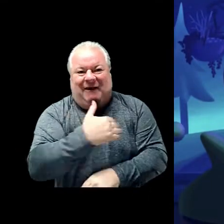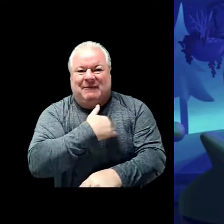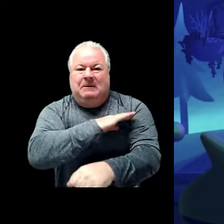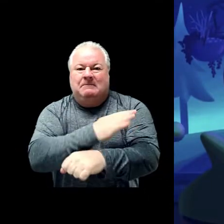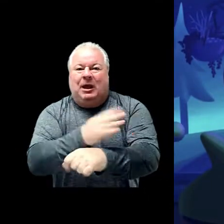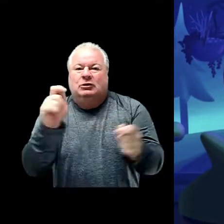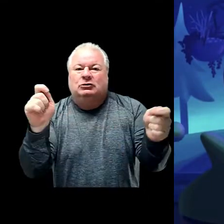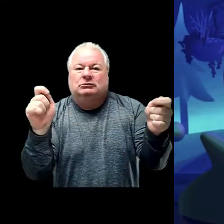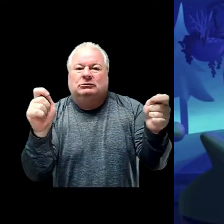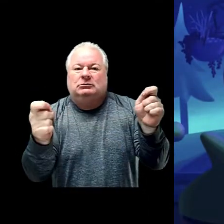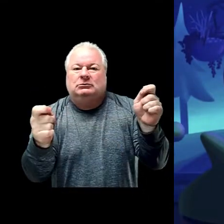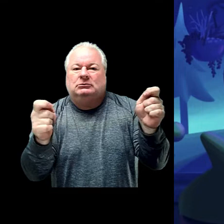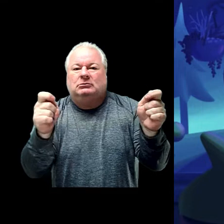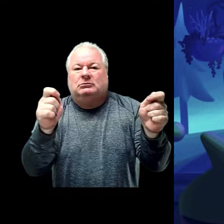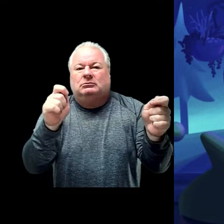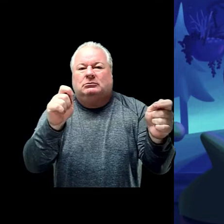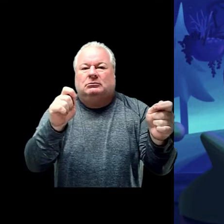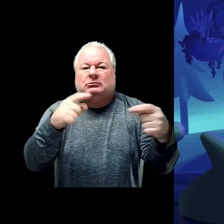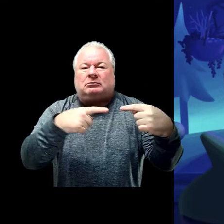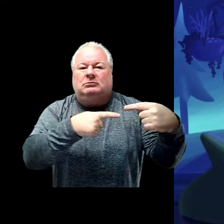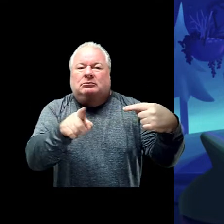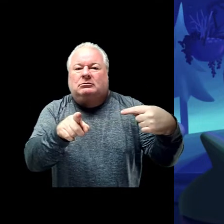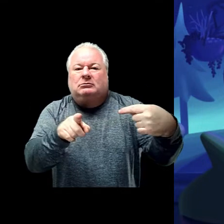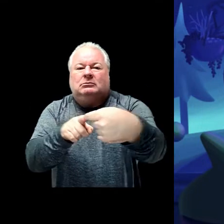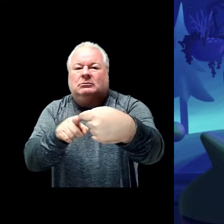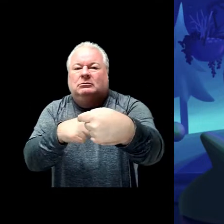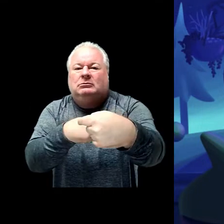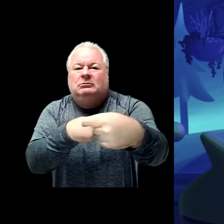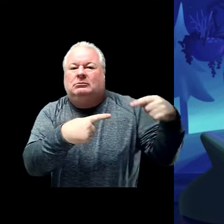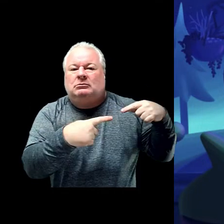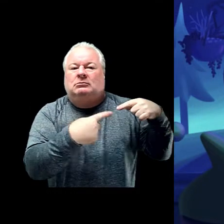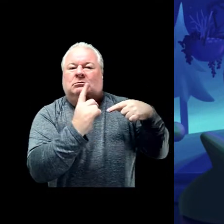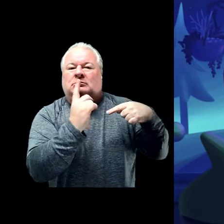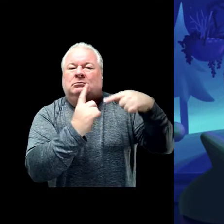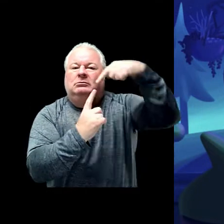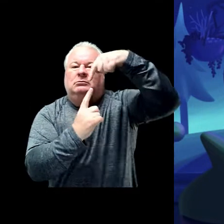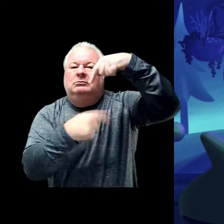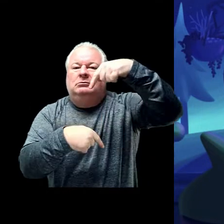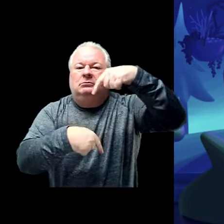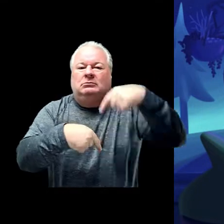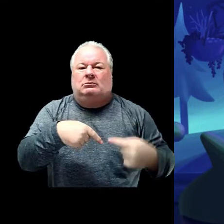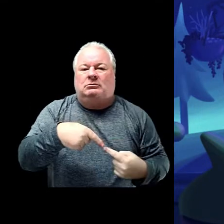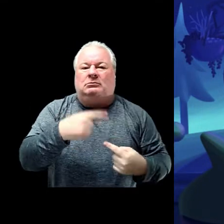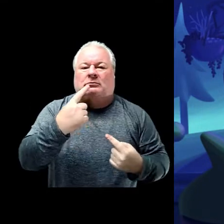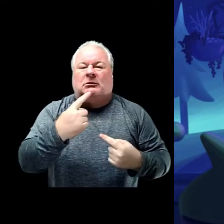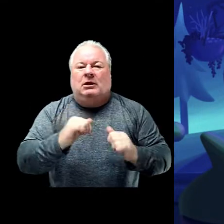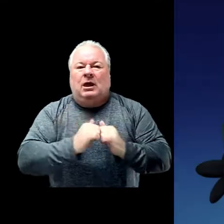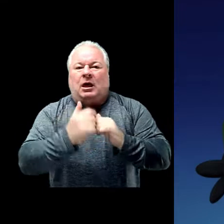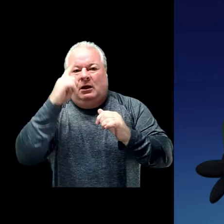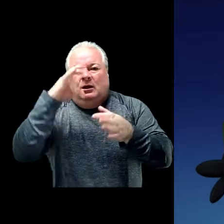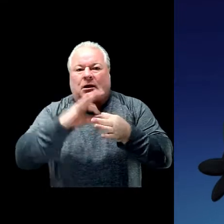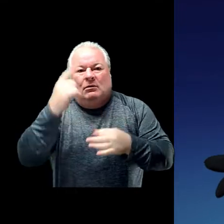to change how your neurons are wired together and learn how to do things you never thought you could